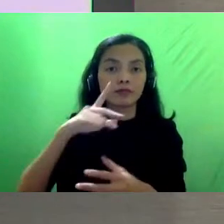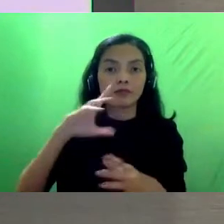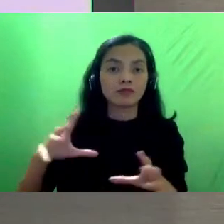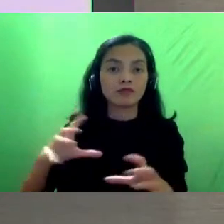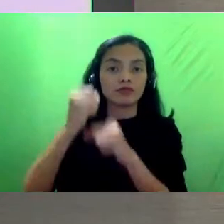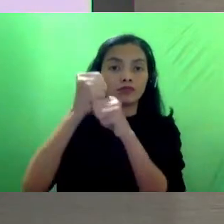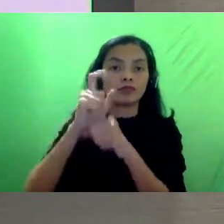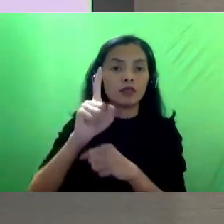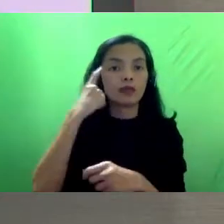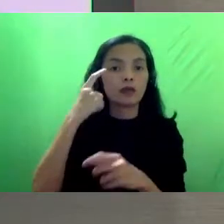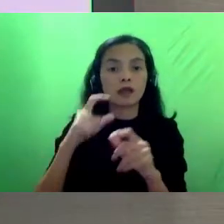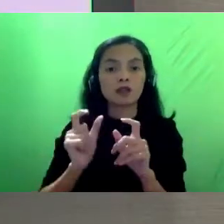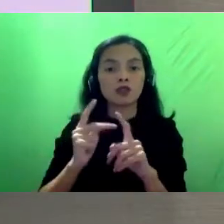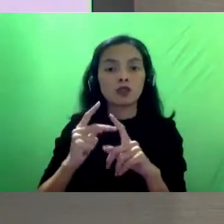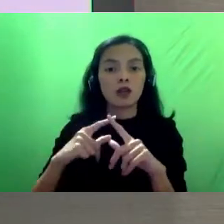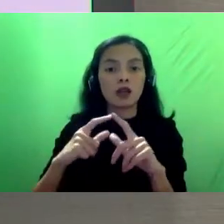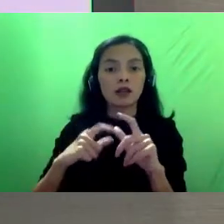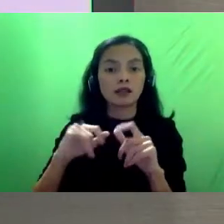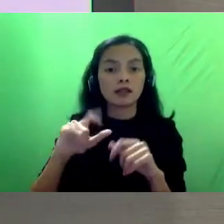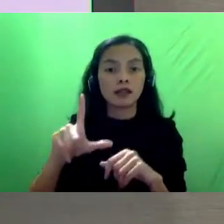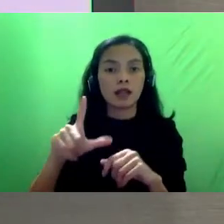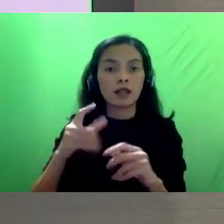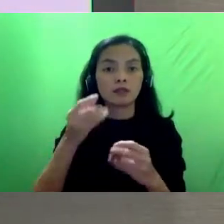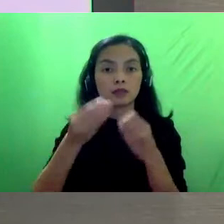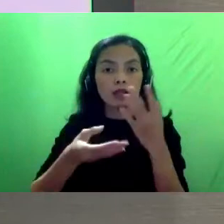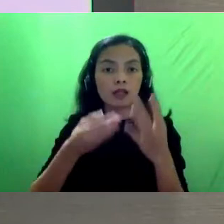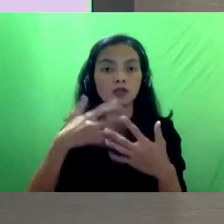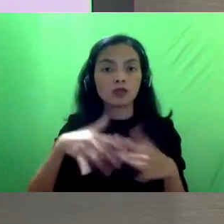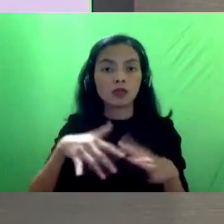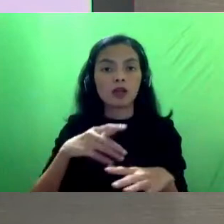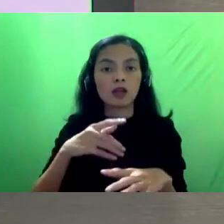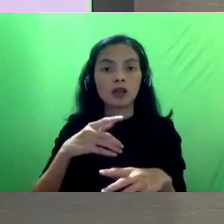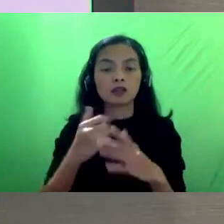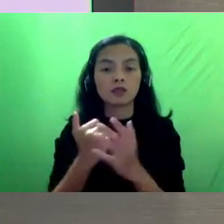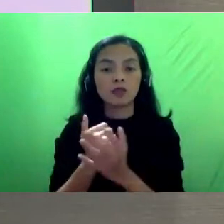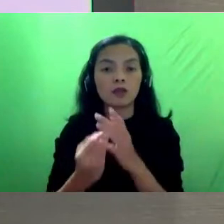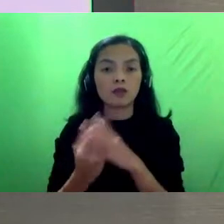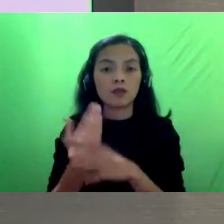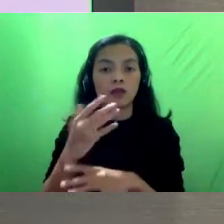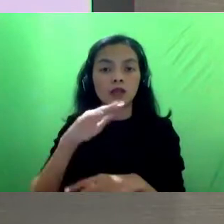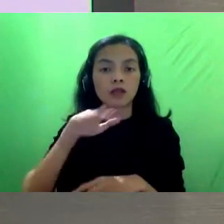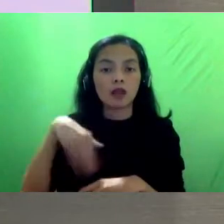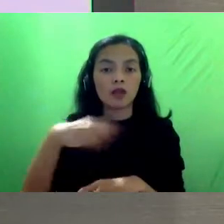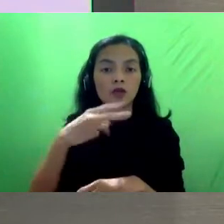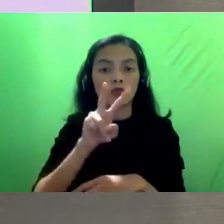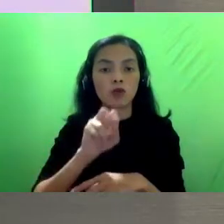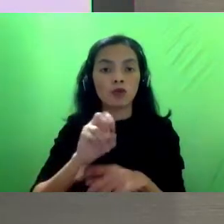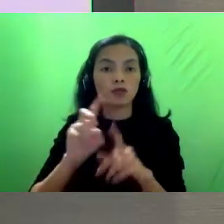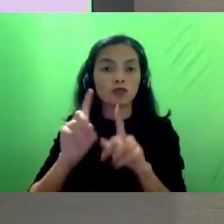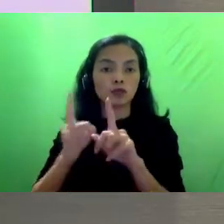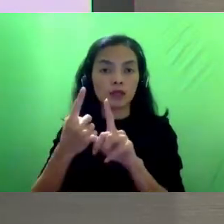speech mentioned about that it was developed in 2011 by